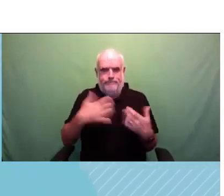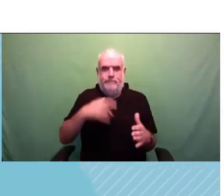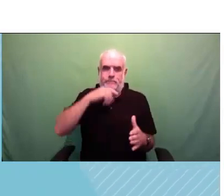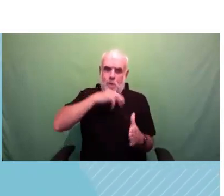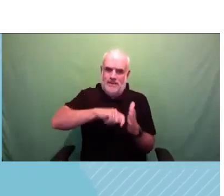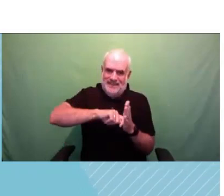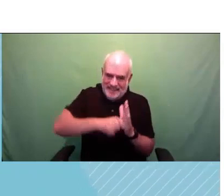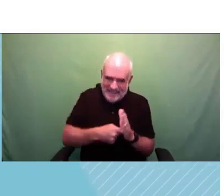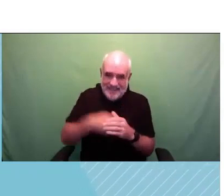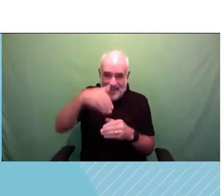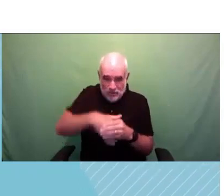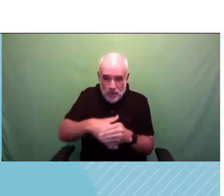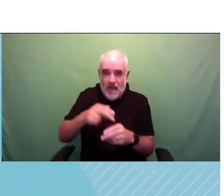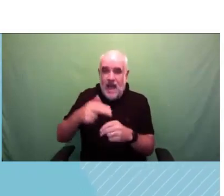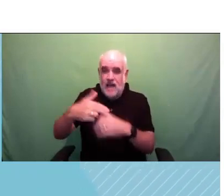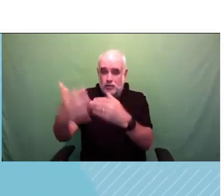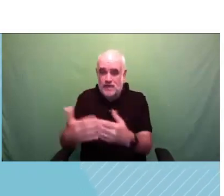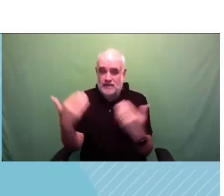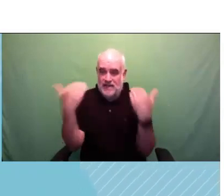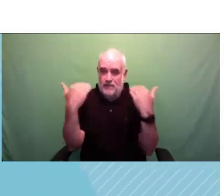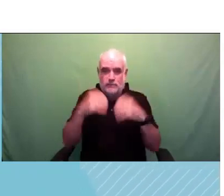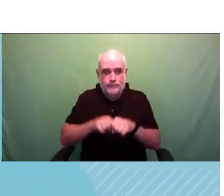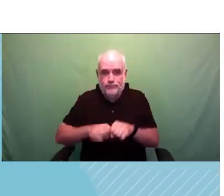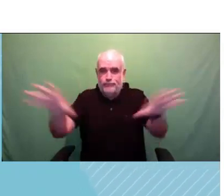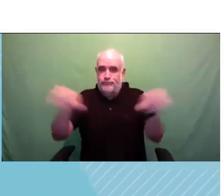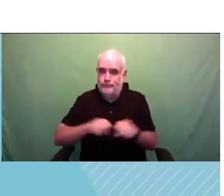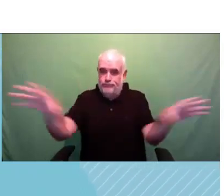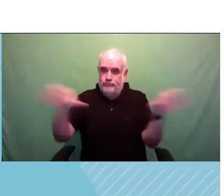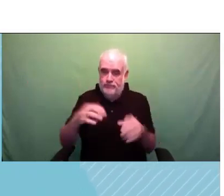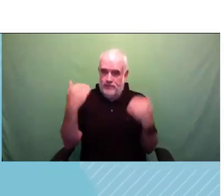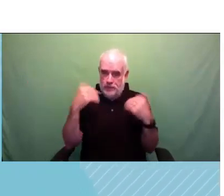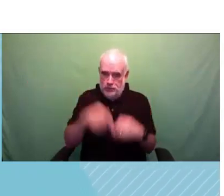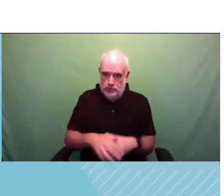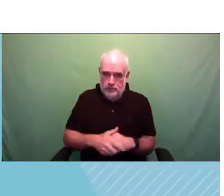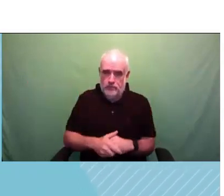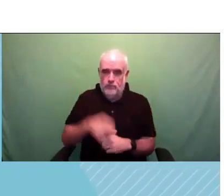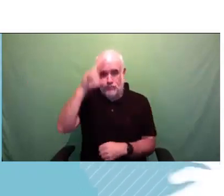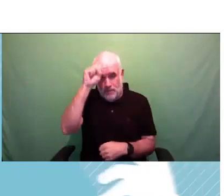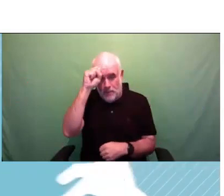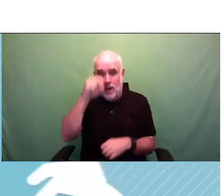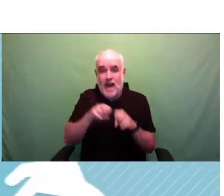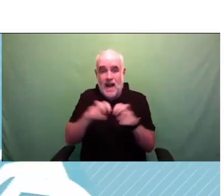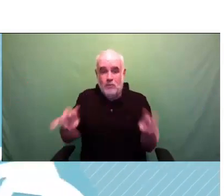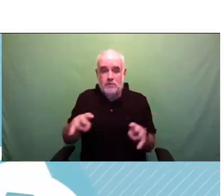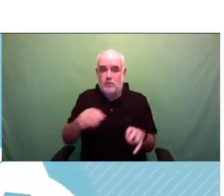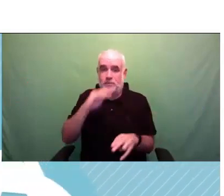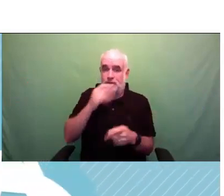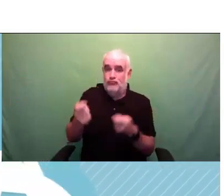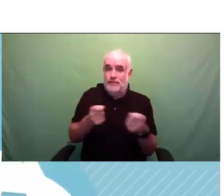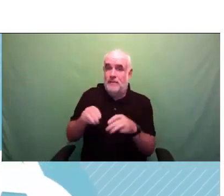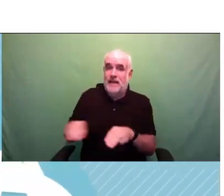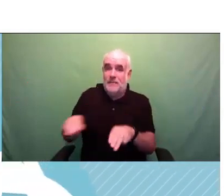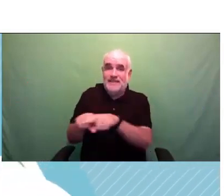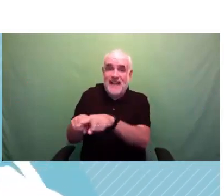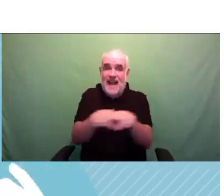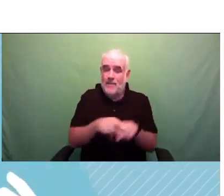key, as is using internal and external sources of information and data. Remember that equality does not always mean